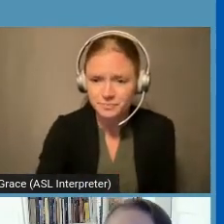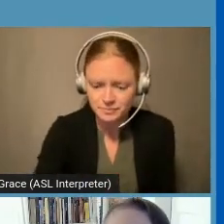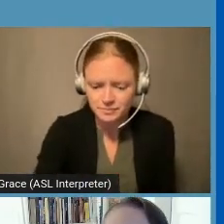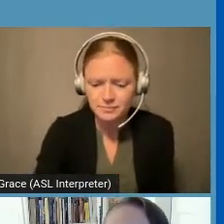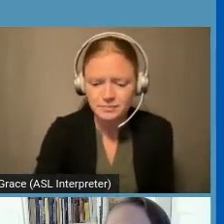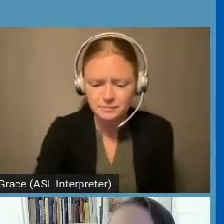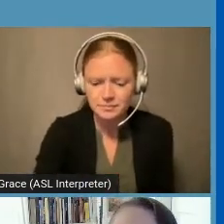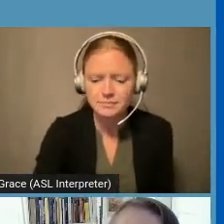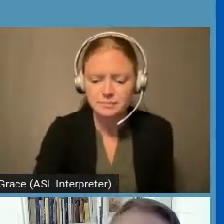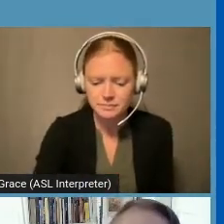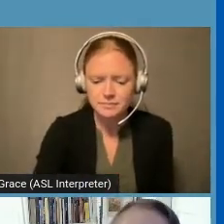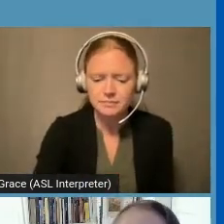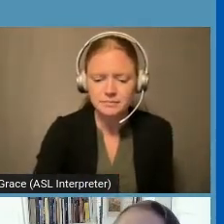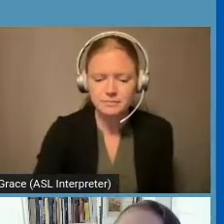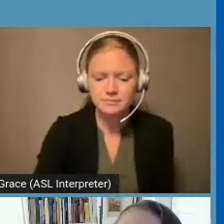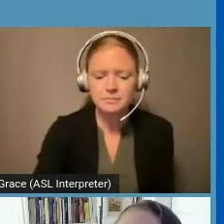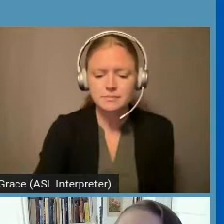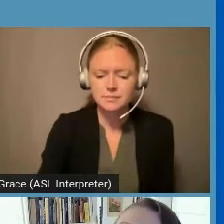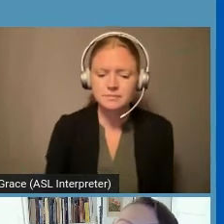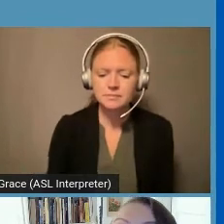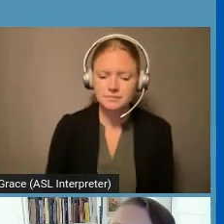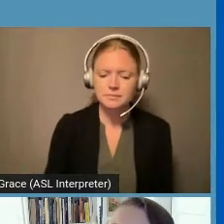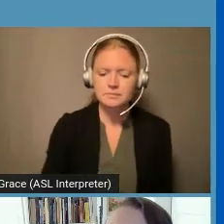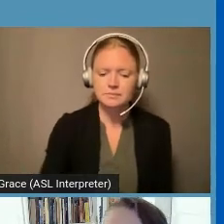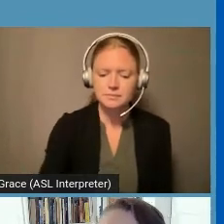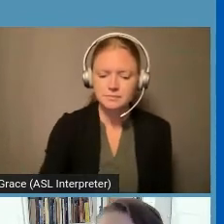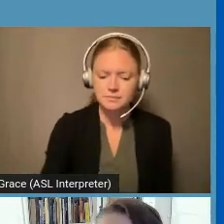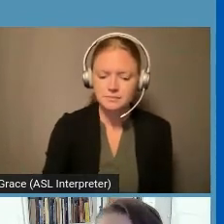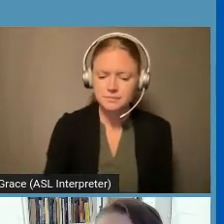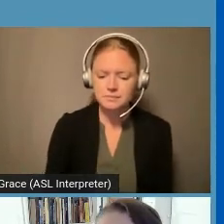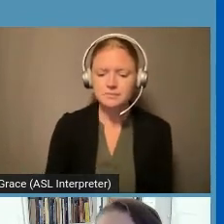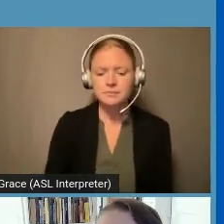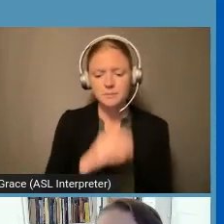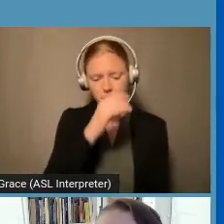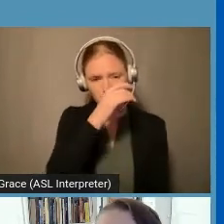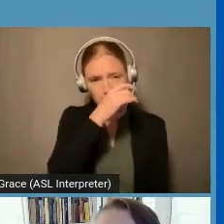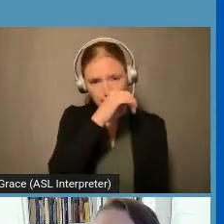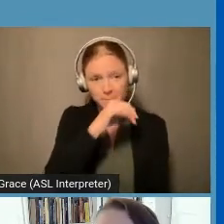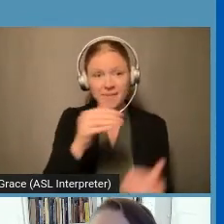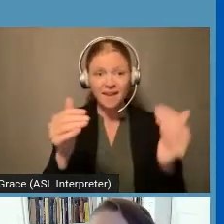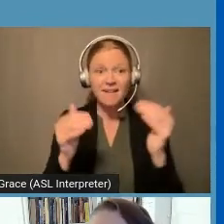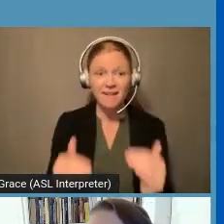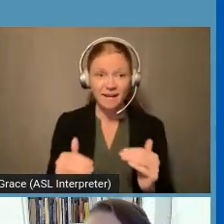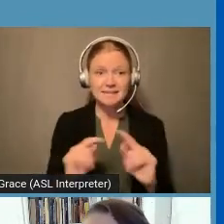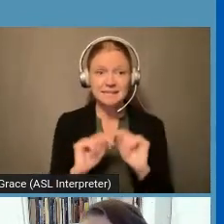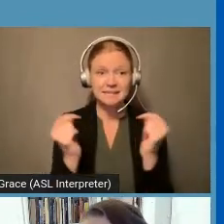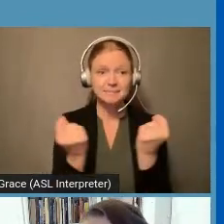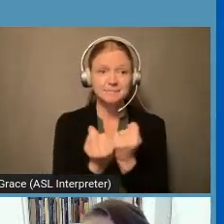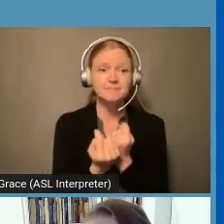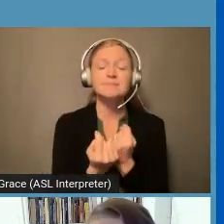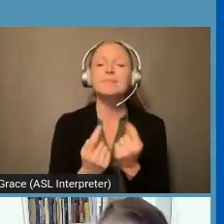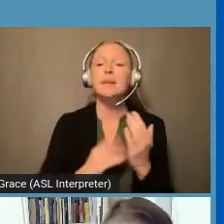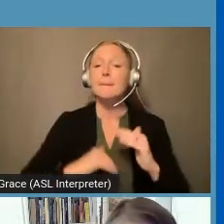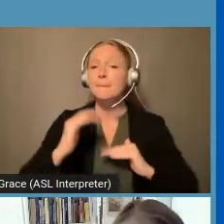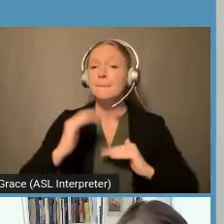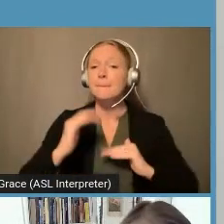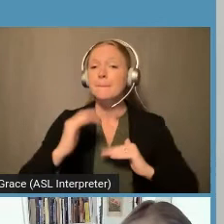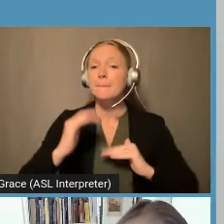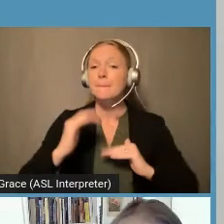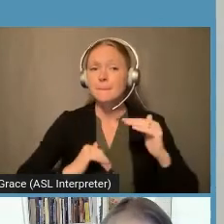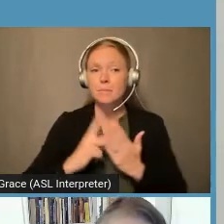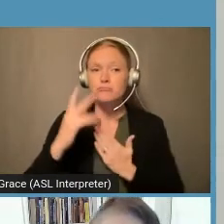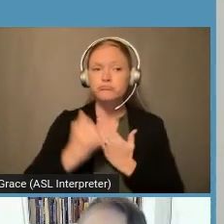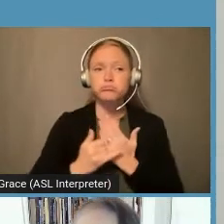all right. The next step, once you have your team, is building a project plan.